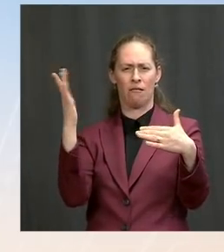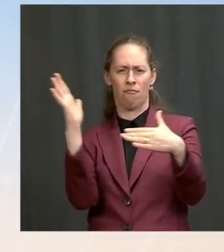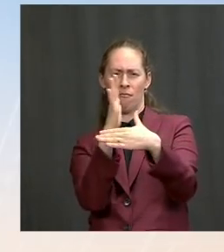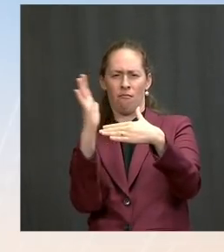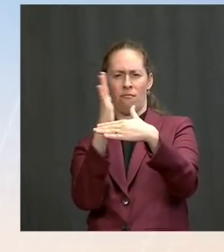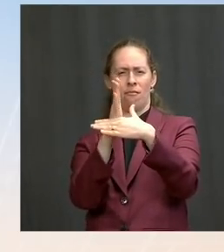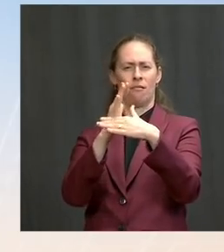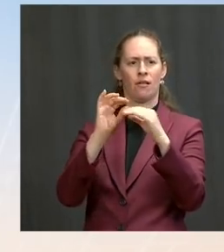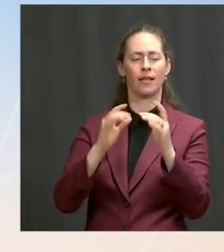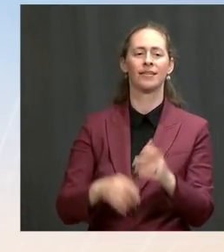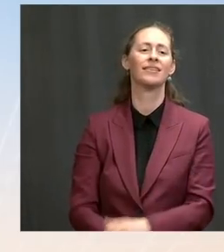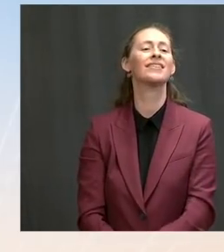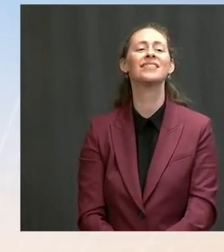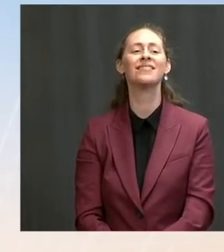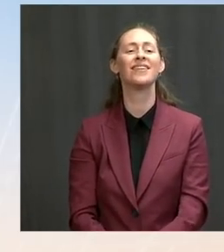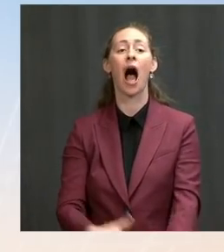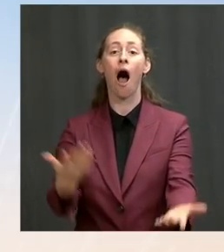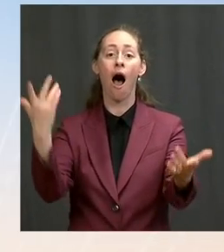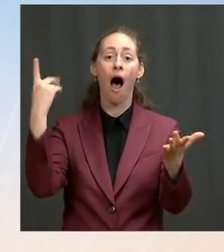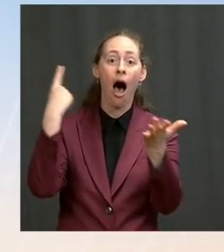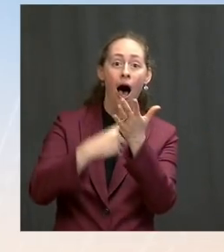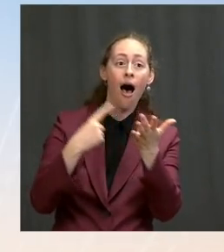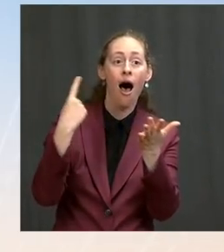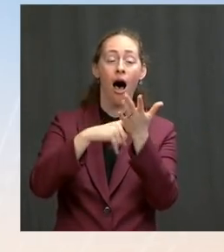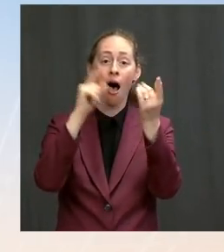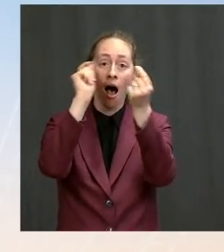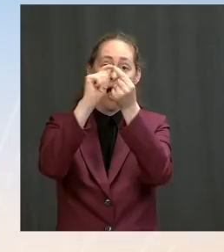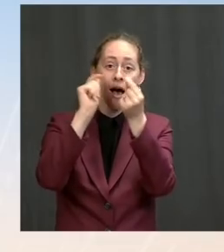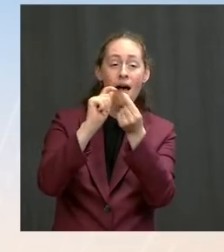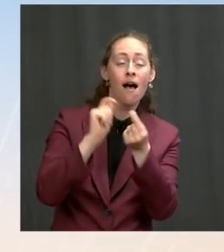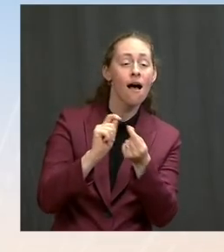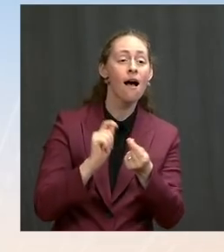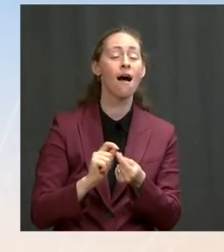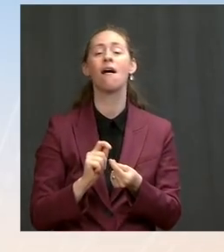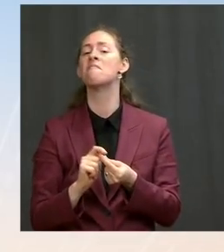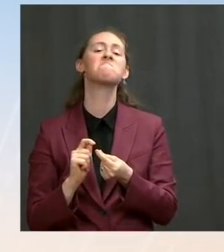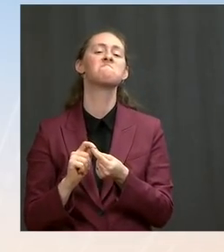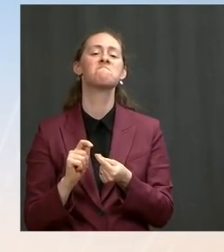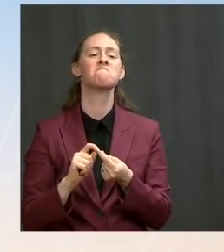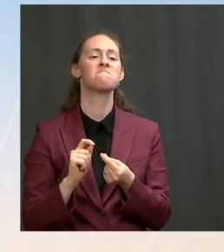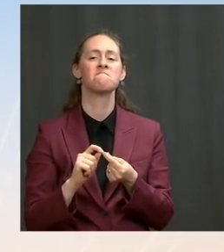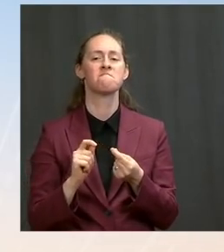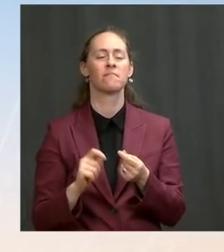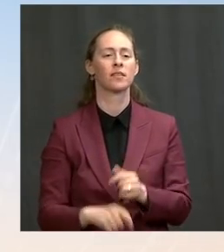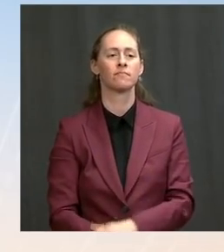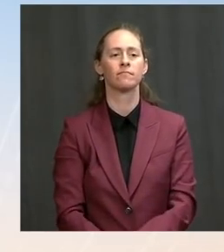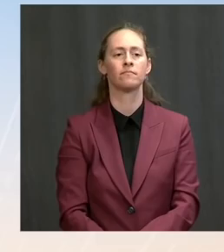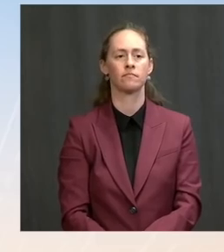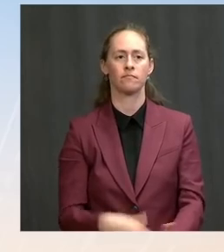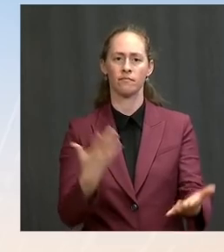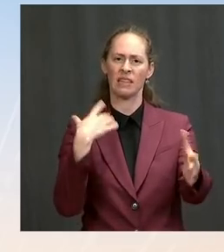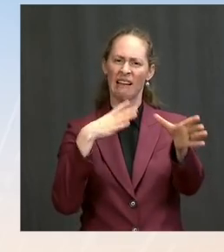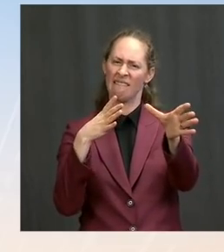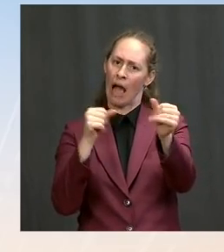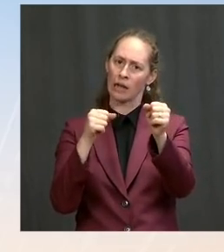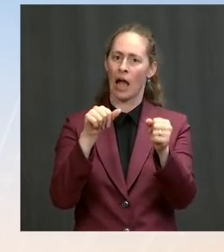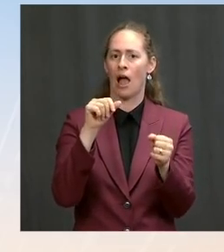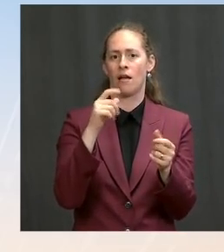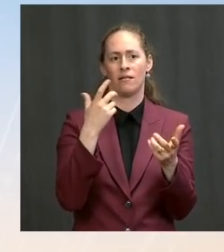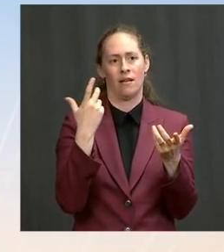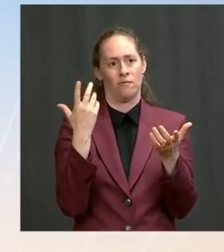that far yet in terms of putting an actual timeline on the quickest city we could do and the one that would take the longest